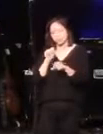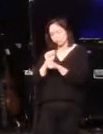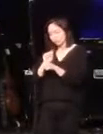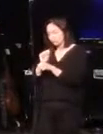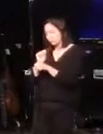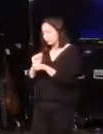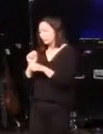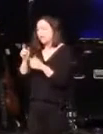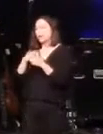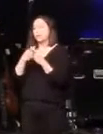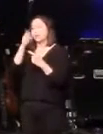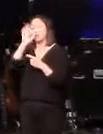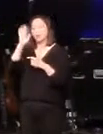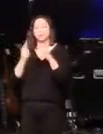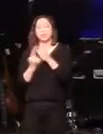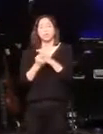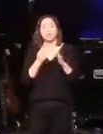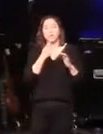Here's a drink.